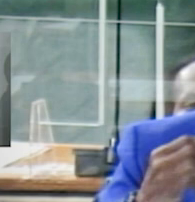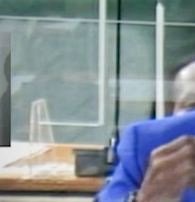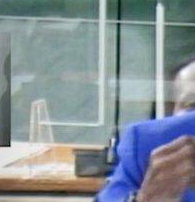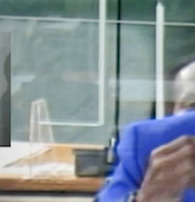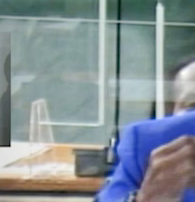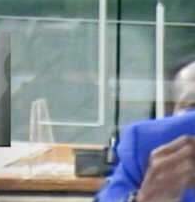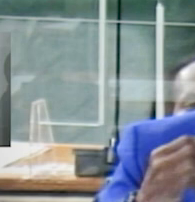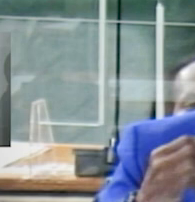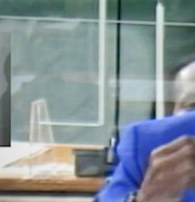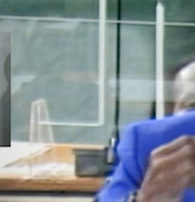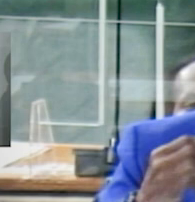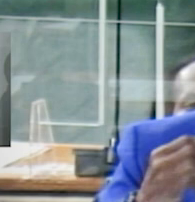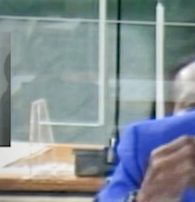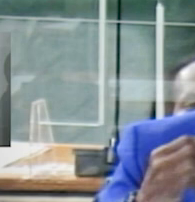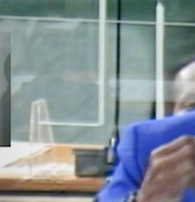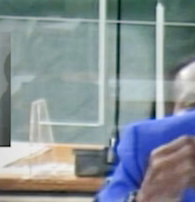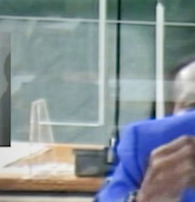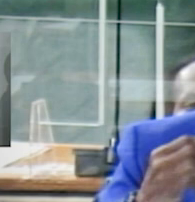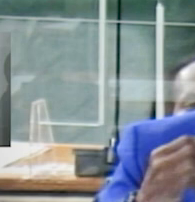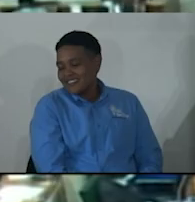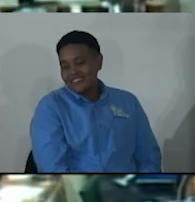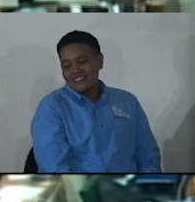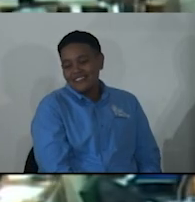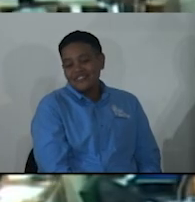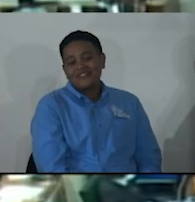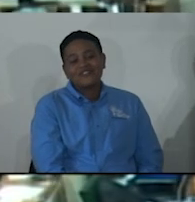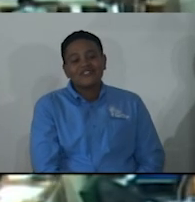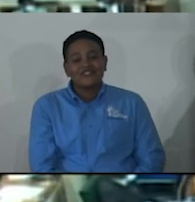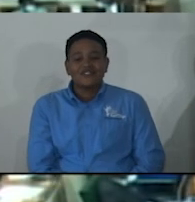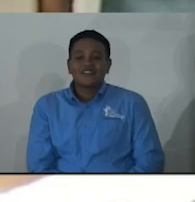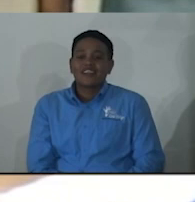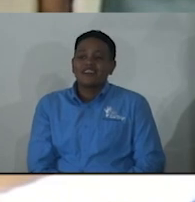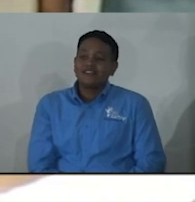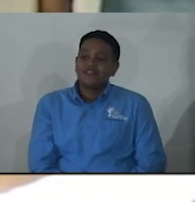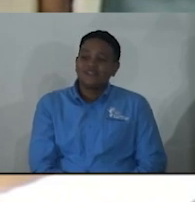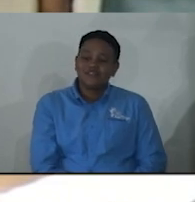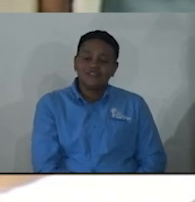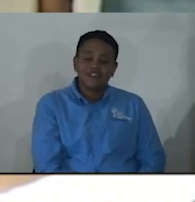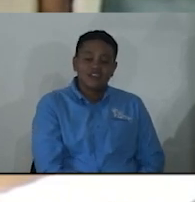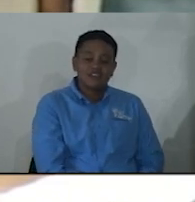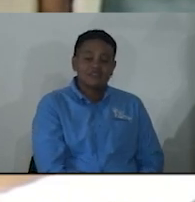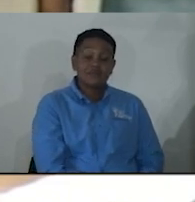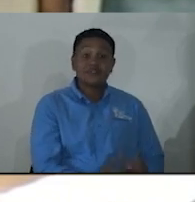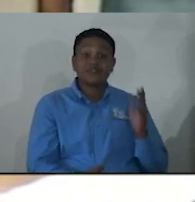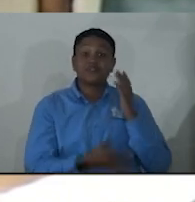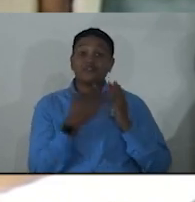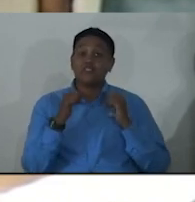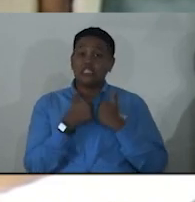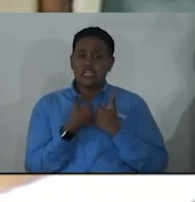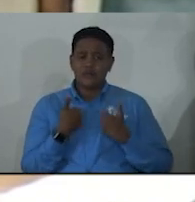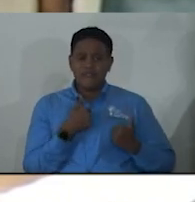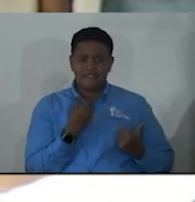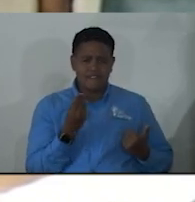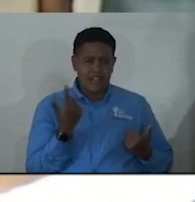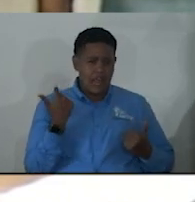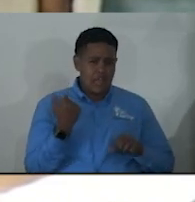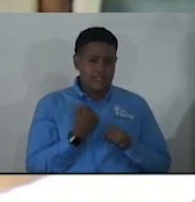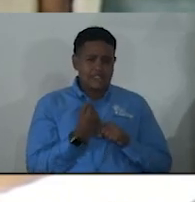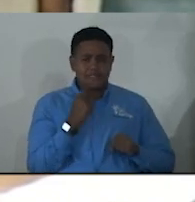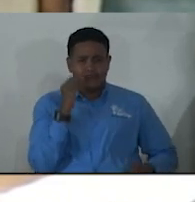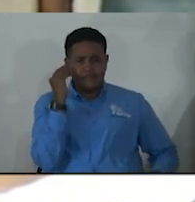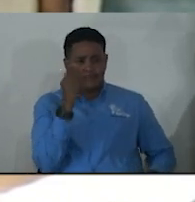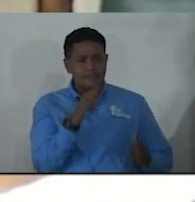and creative industry to register and apply for grants. The technical challenges that we experienced last year must not be taken to mean that